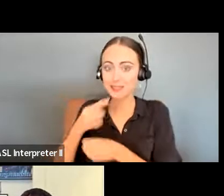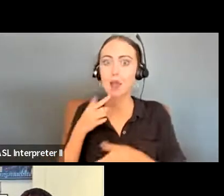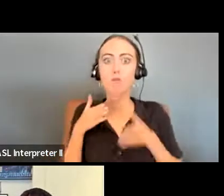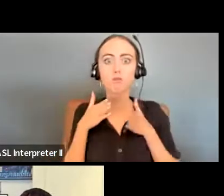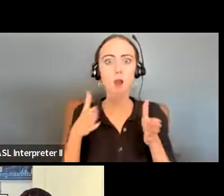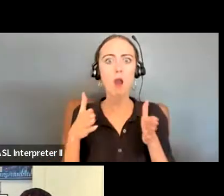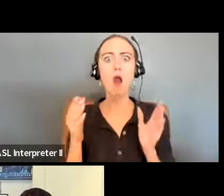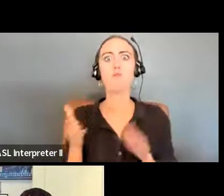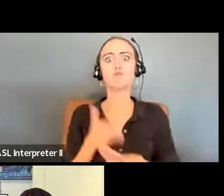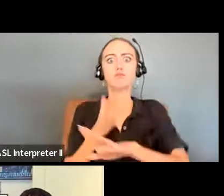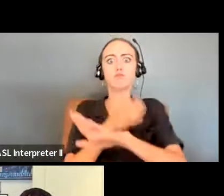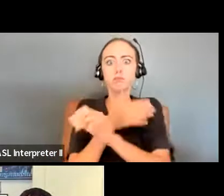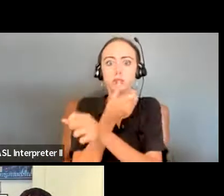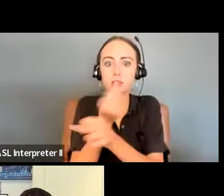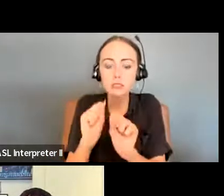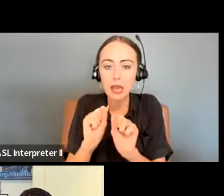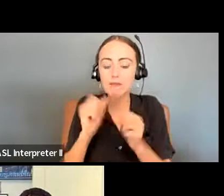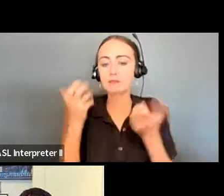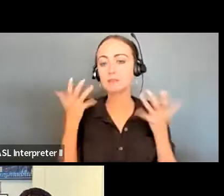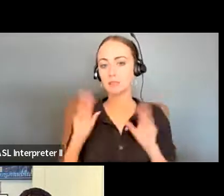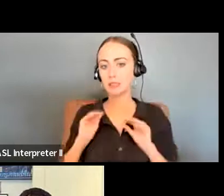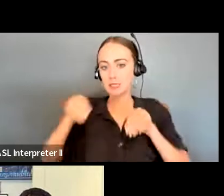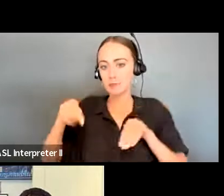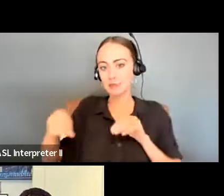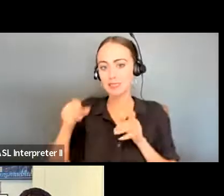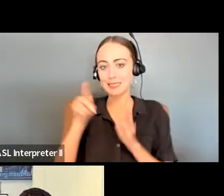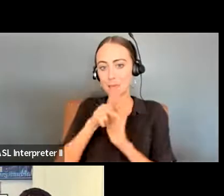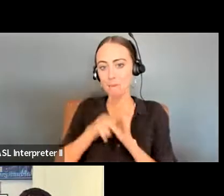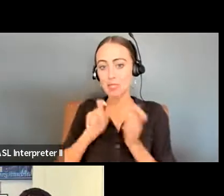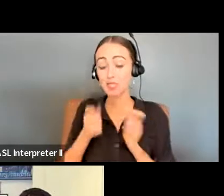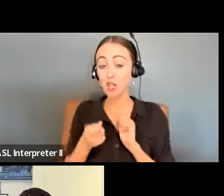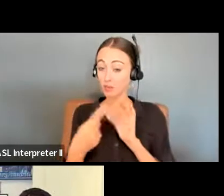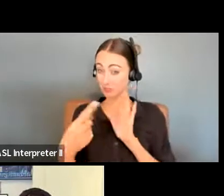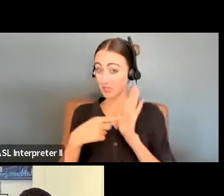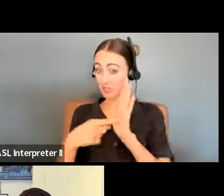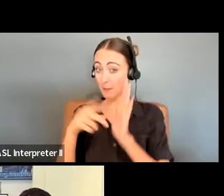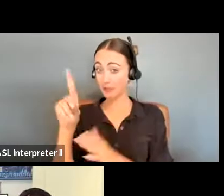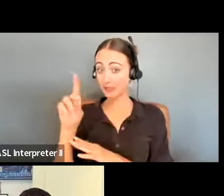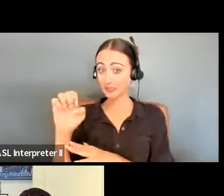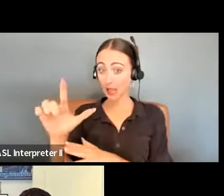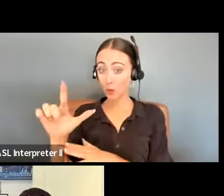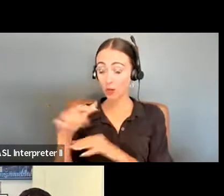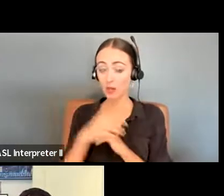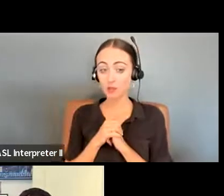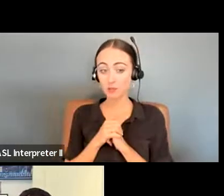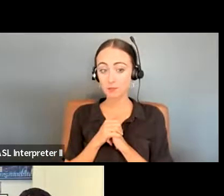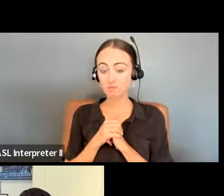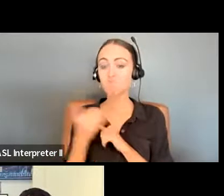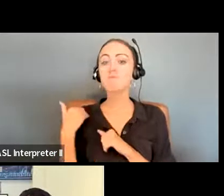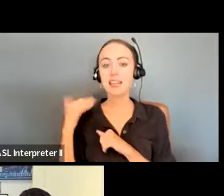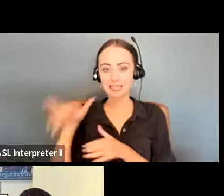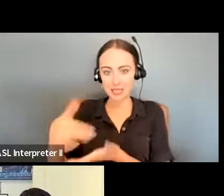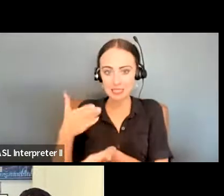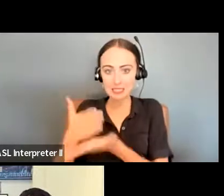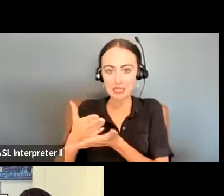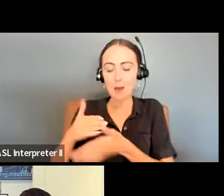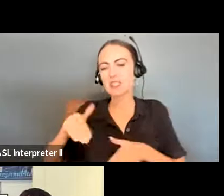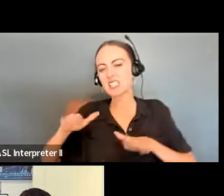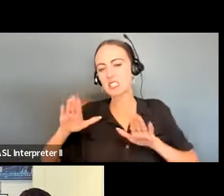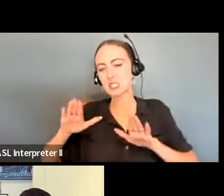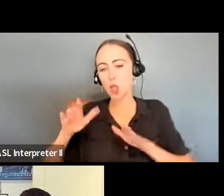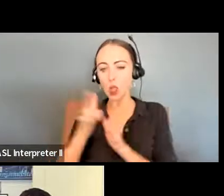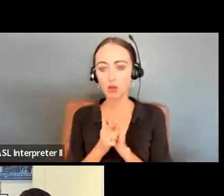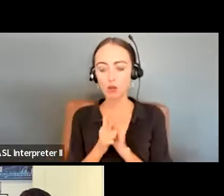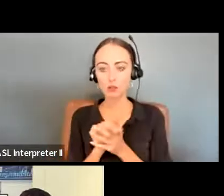became safer after implementing this policy change. As one example, Delaware has that stop as yield law,